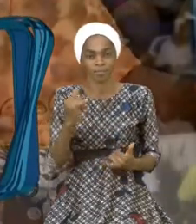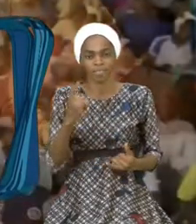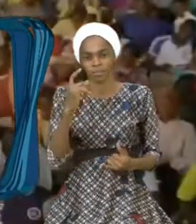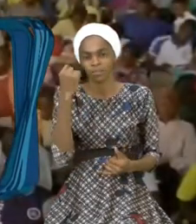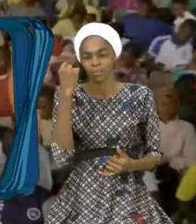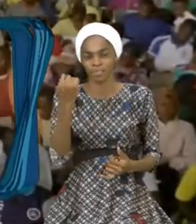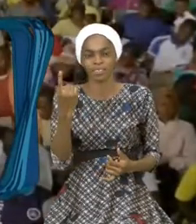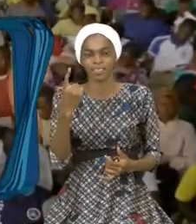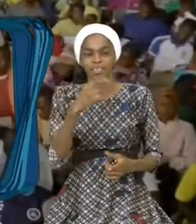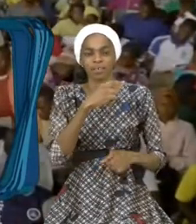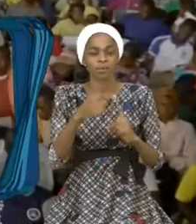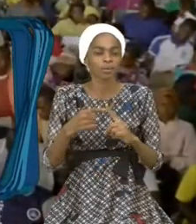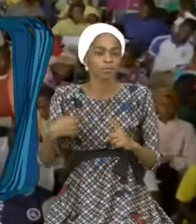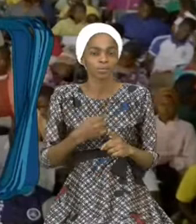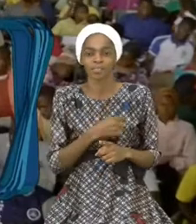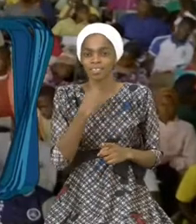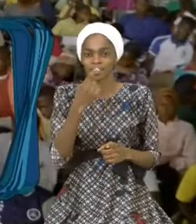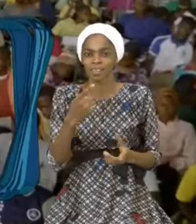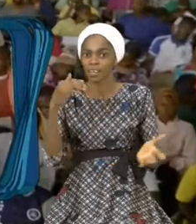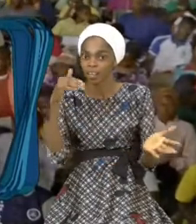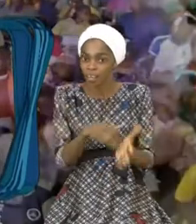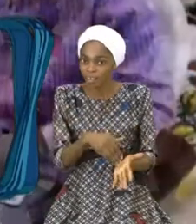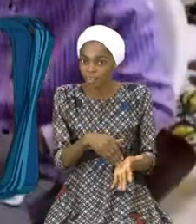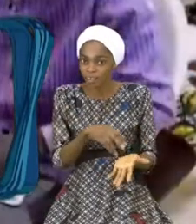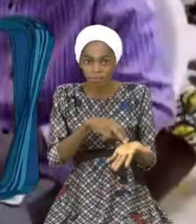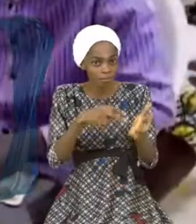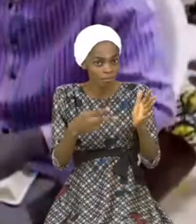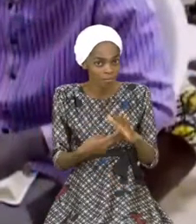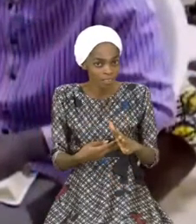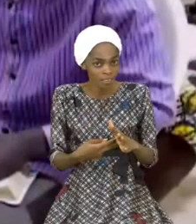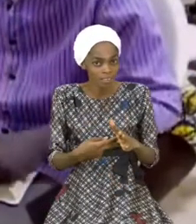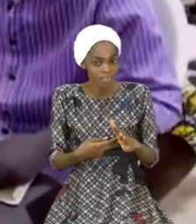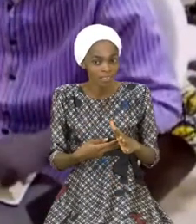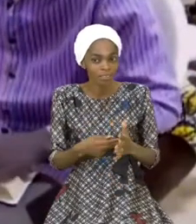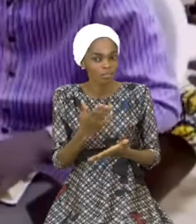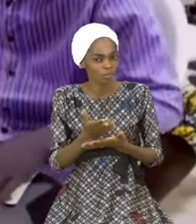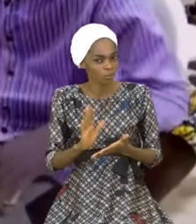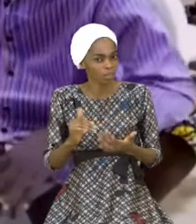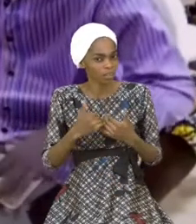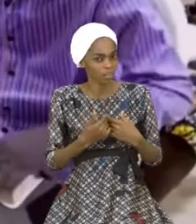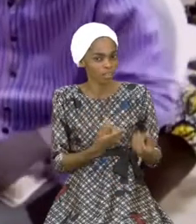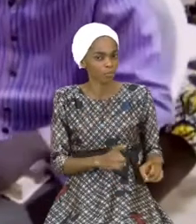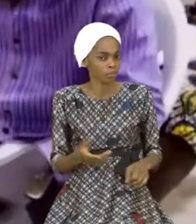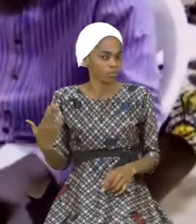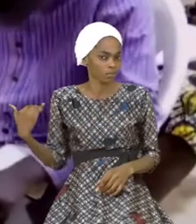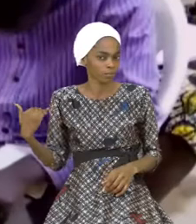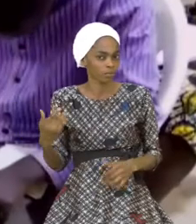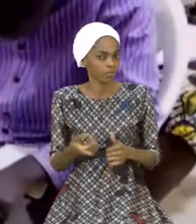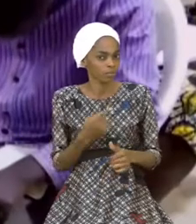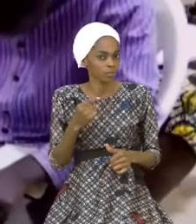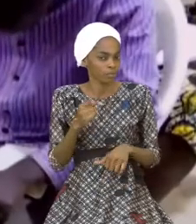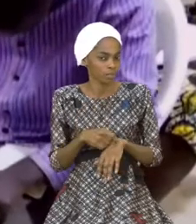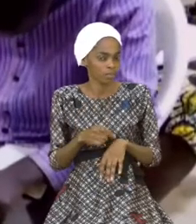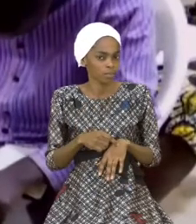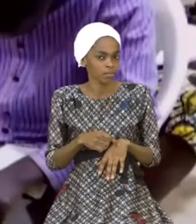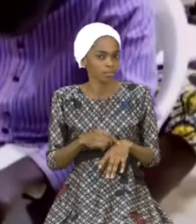When we say again, that means something had happened before, the first time. That's